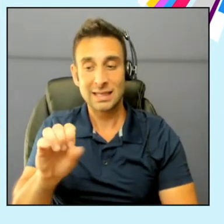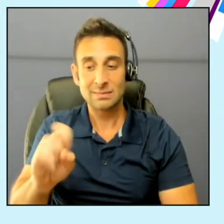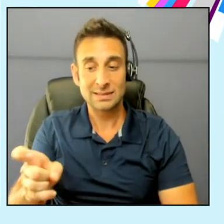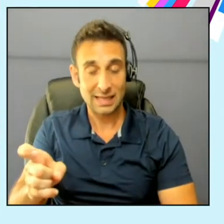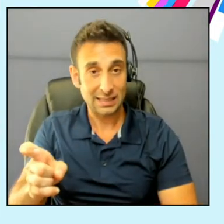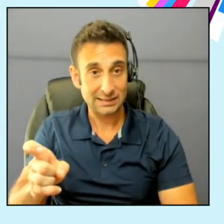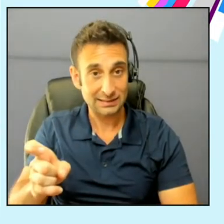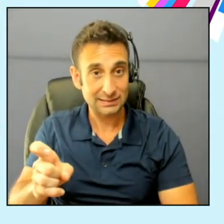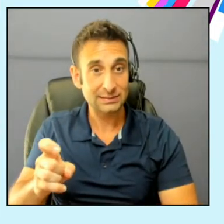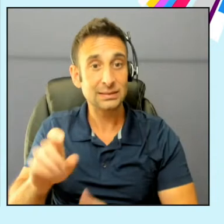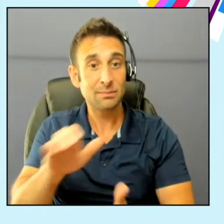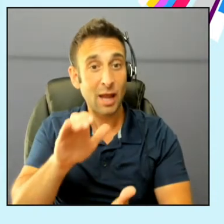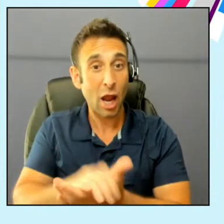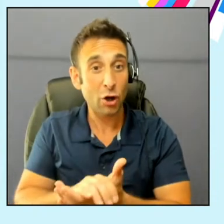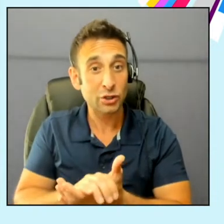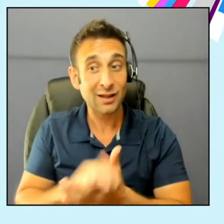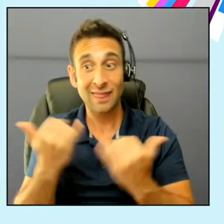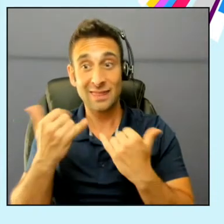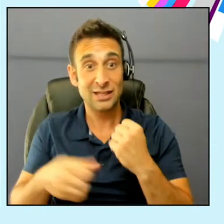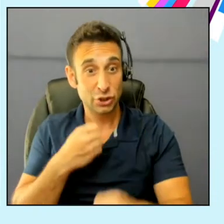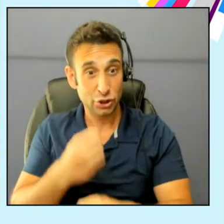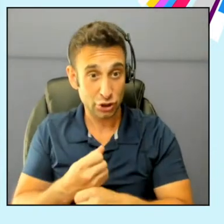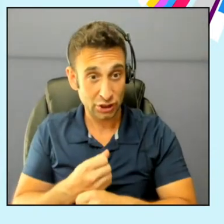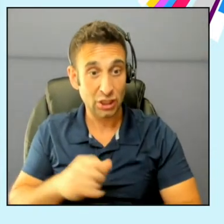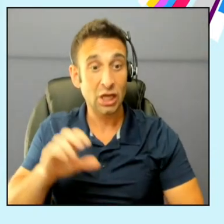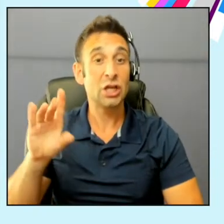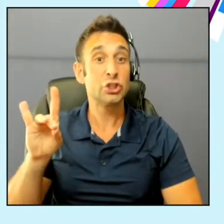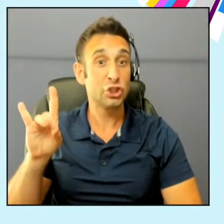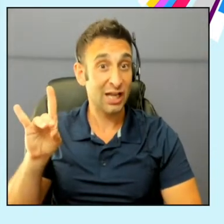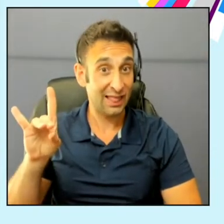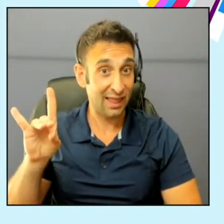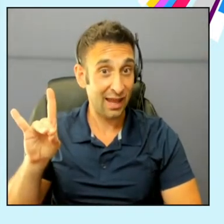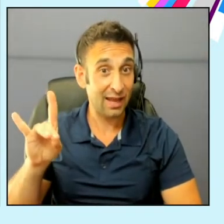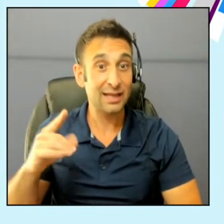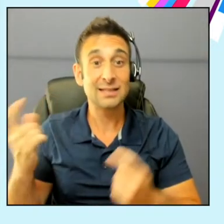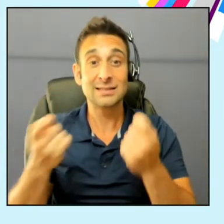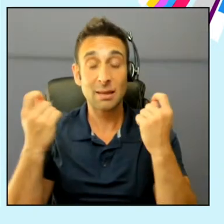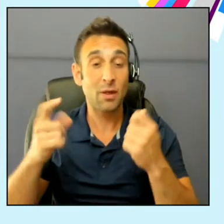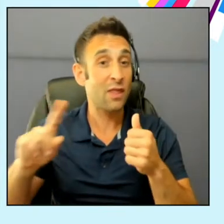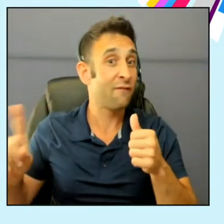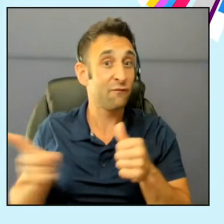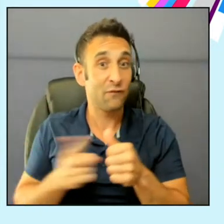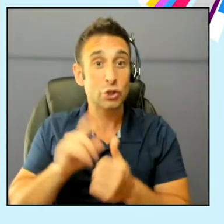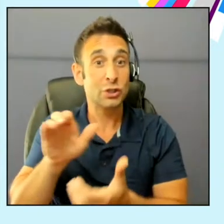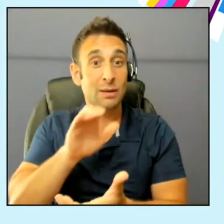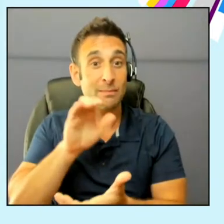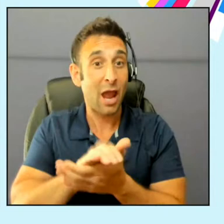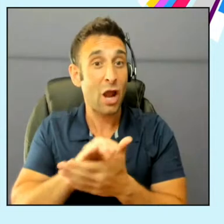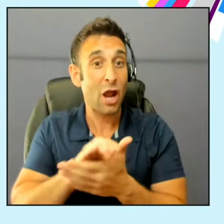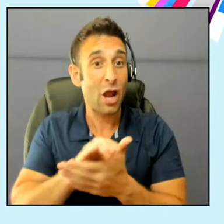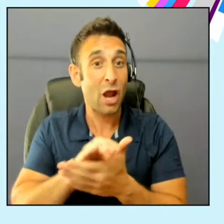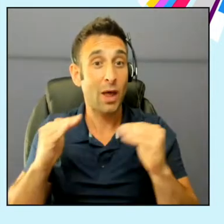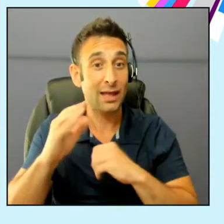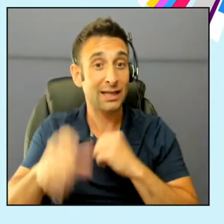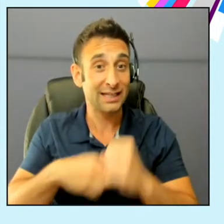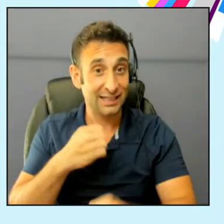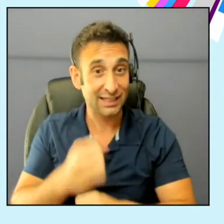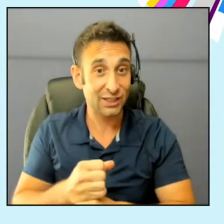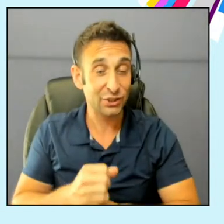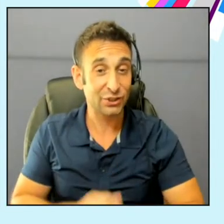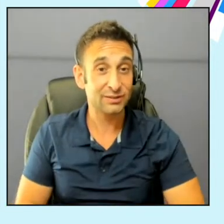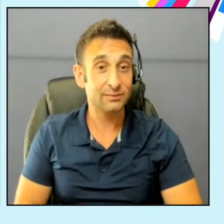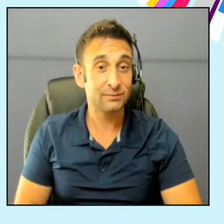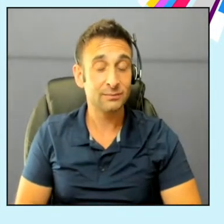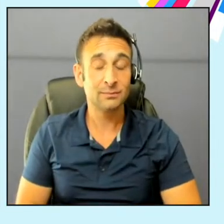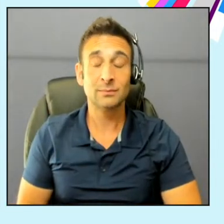year actually is celebrating their first marriage equality year. And actually, I would love to